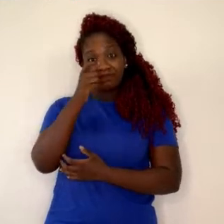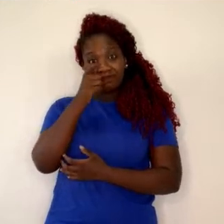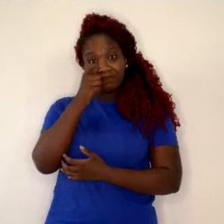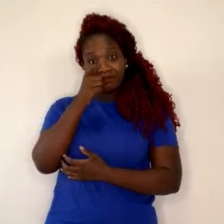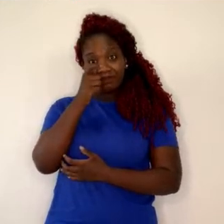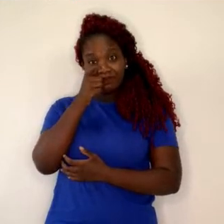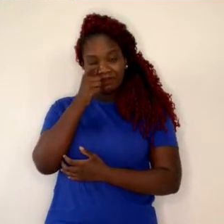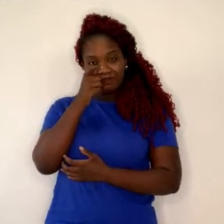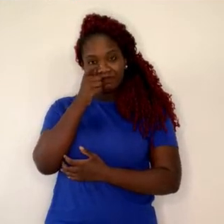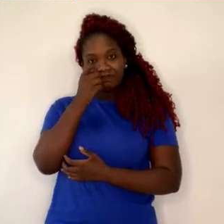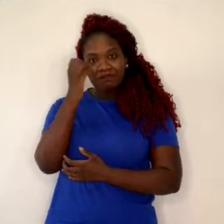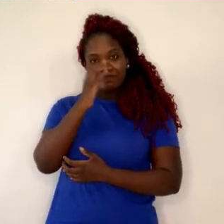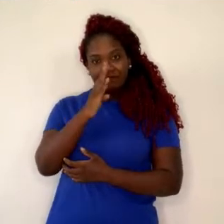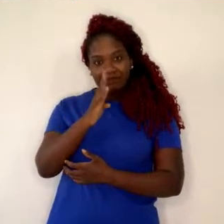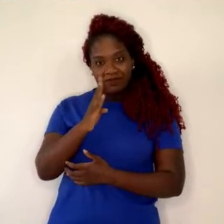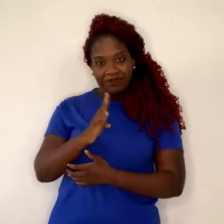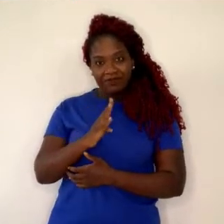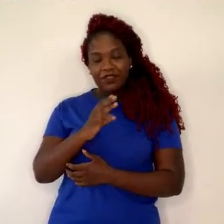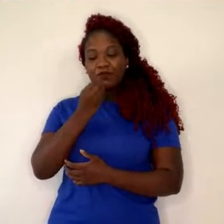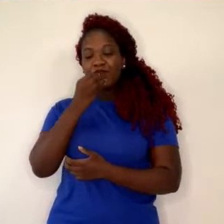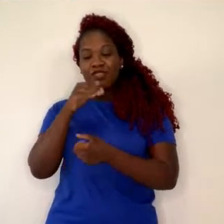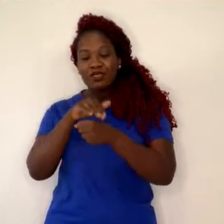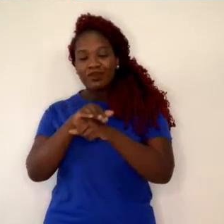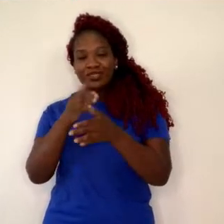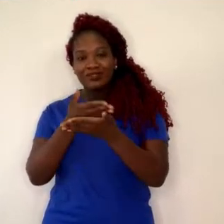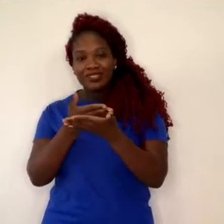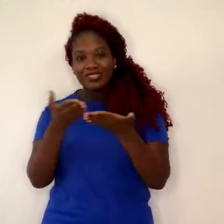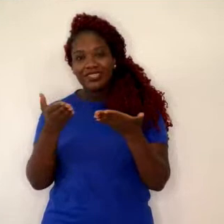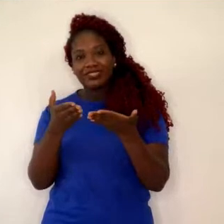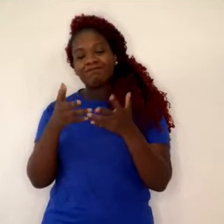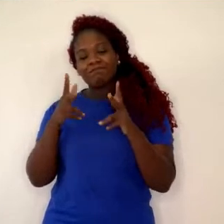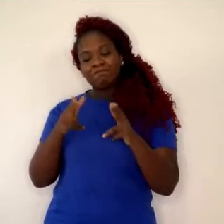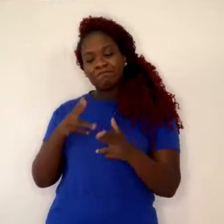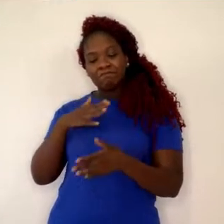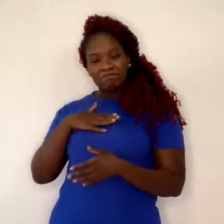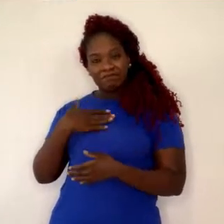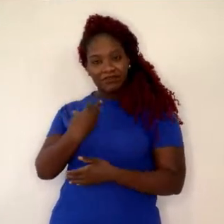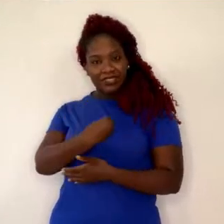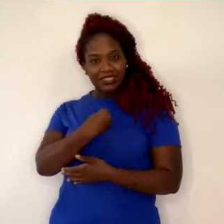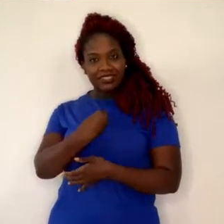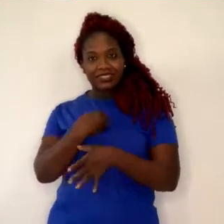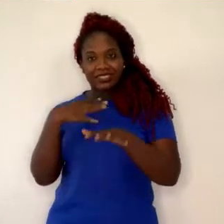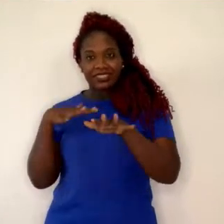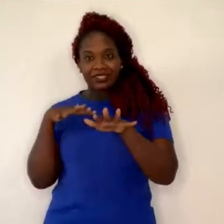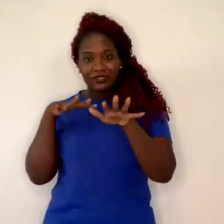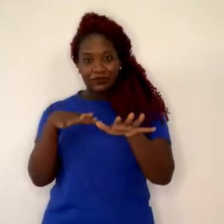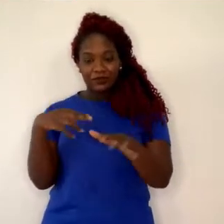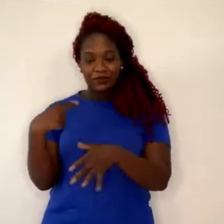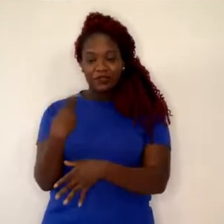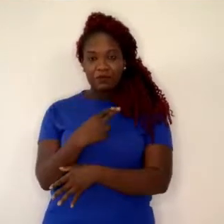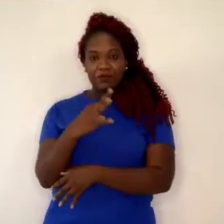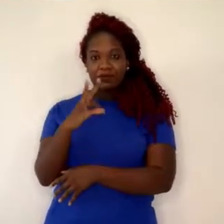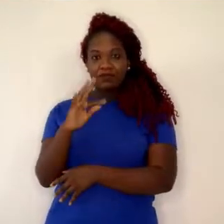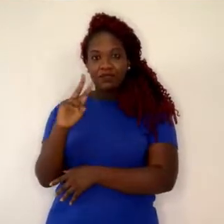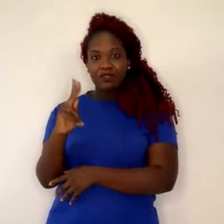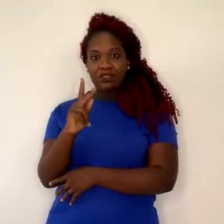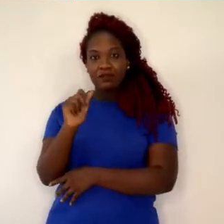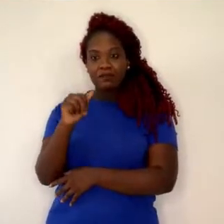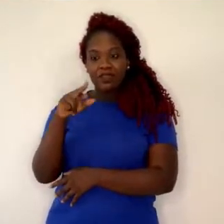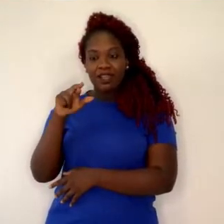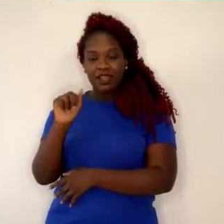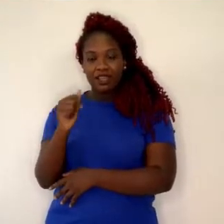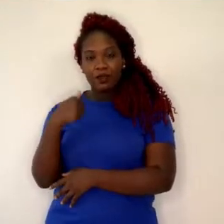watching us in Brazil, and good evening to those of you who, like me, are in the United